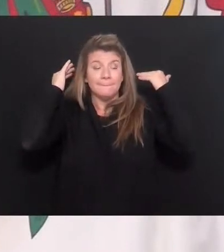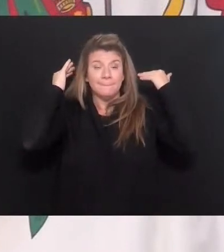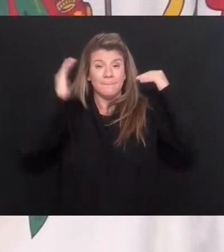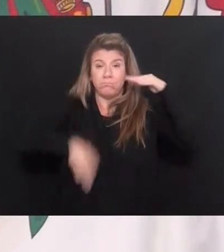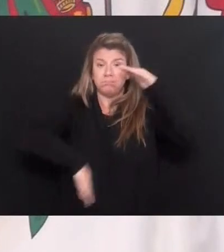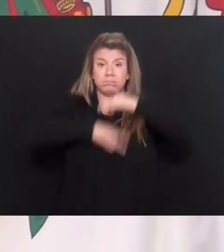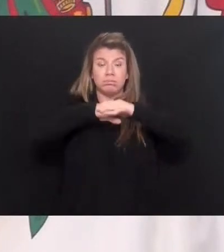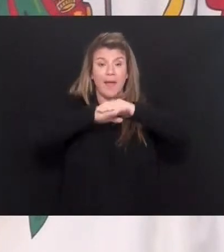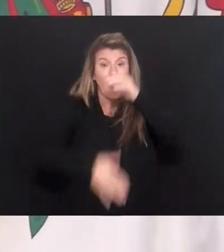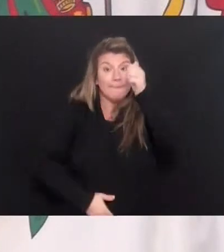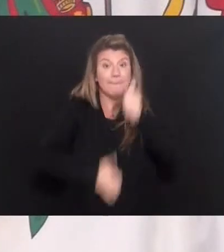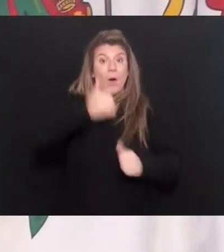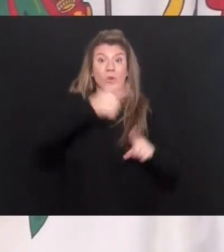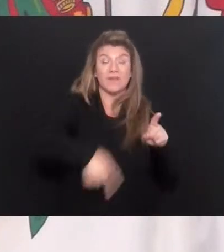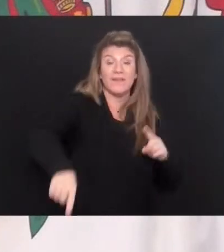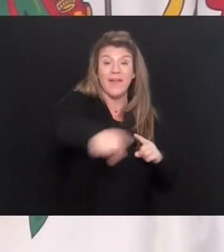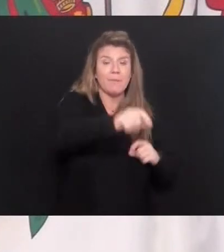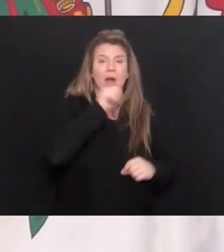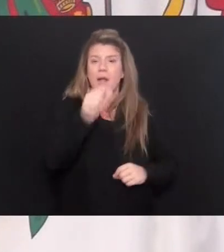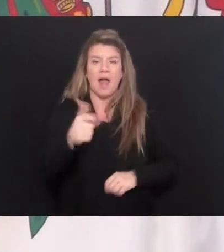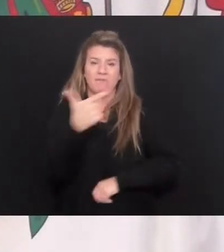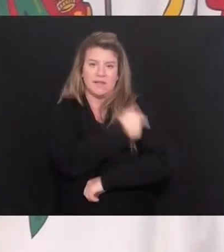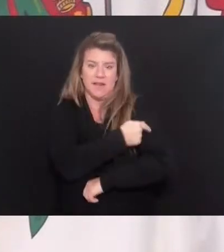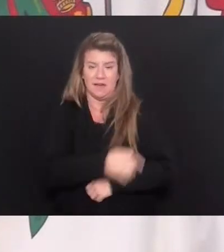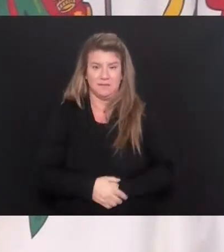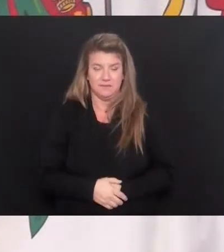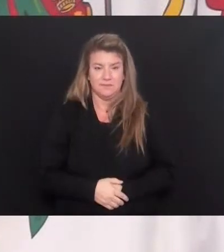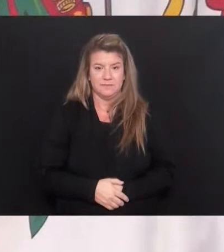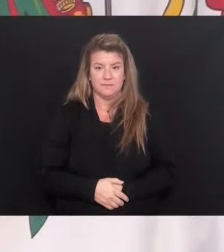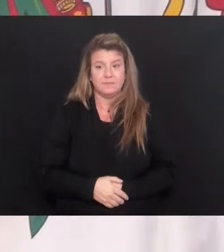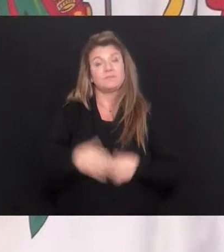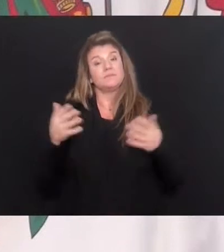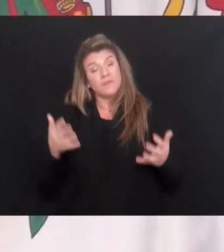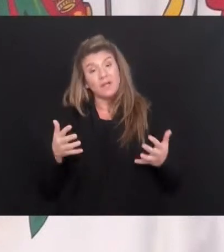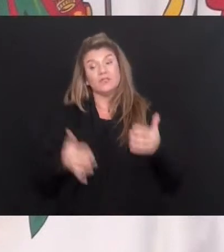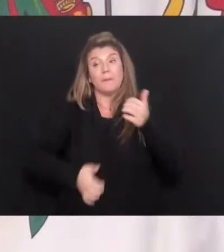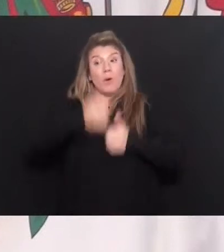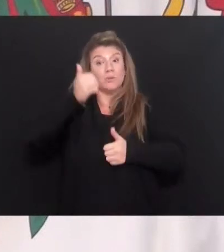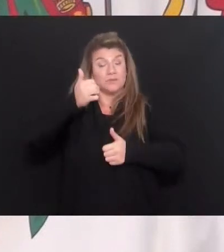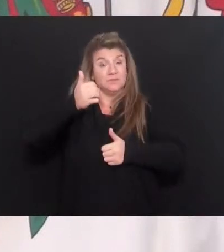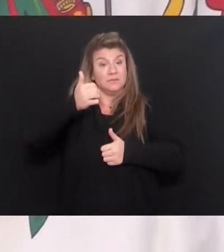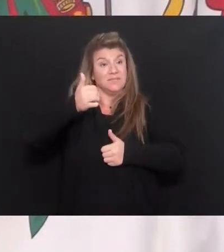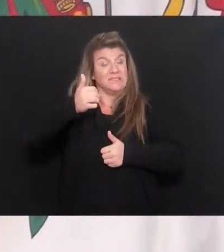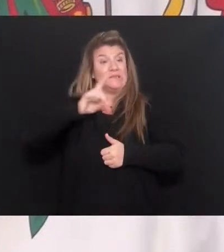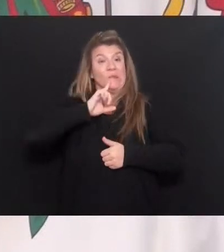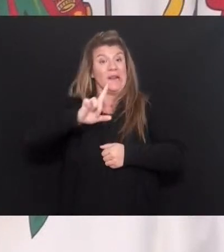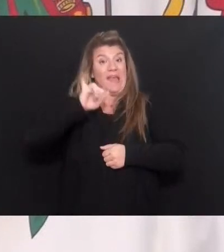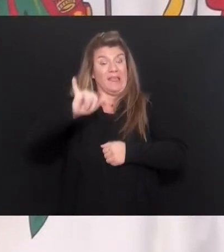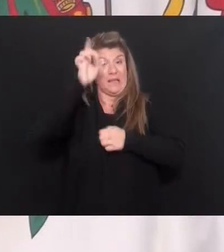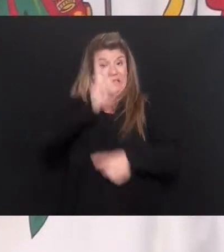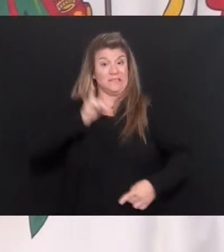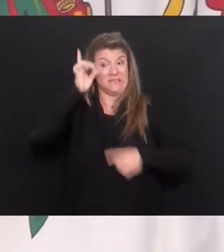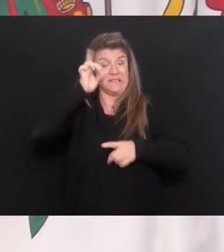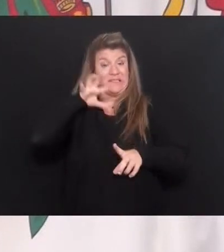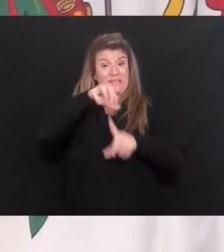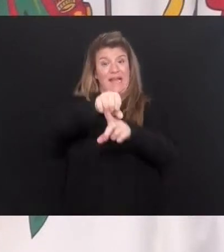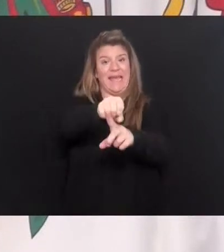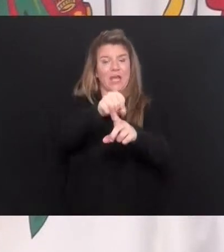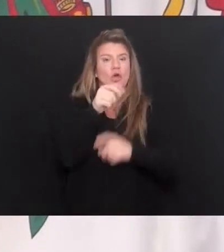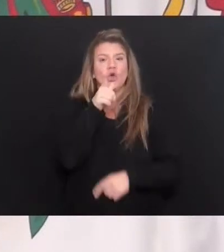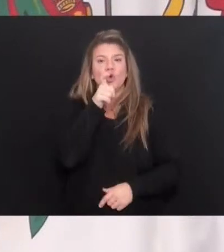unvaccinated. So for the most part, we are dealing with a disease that is attacking the